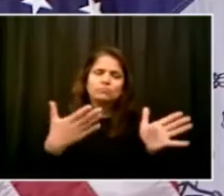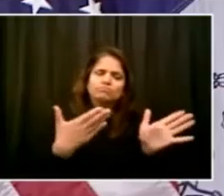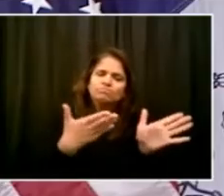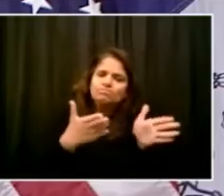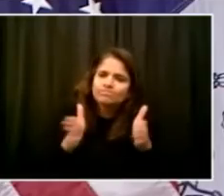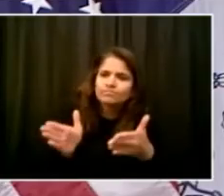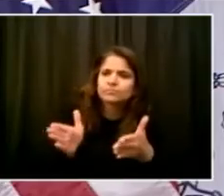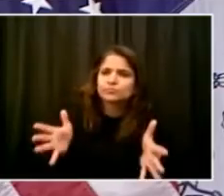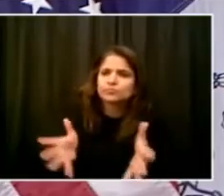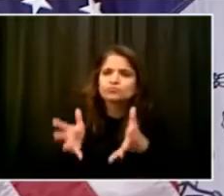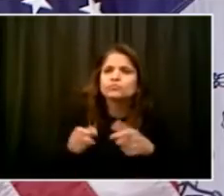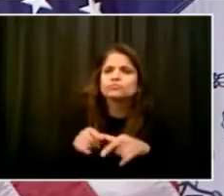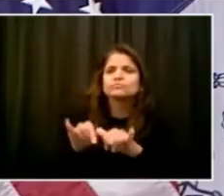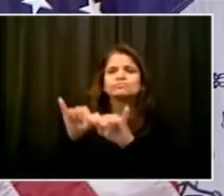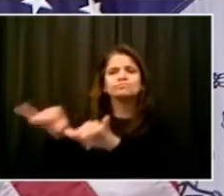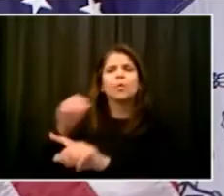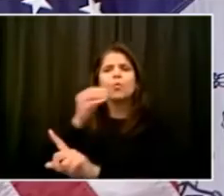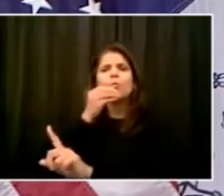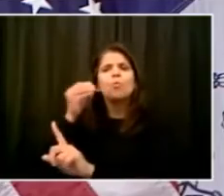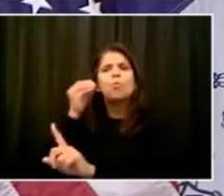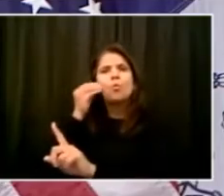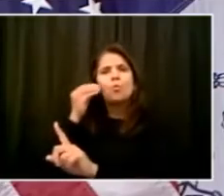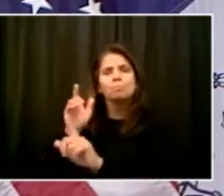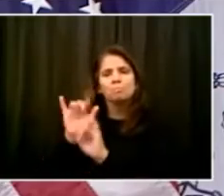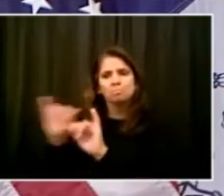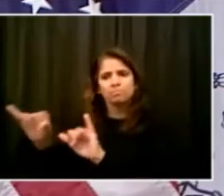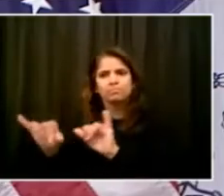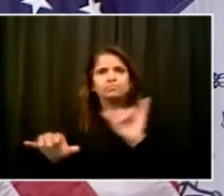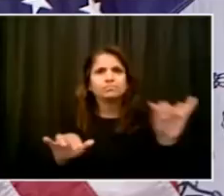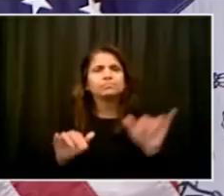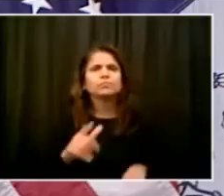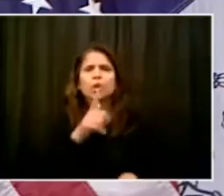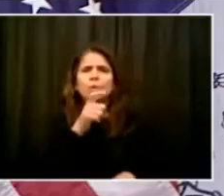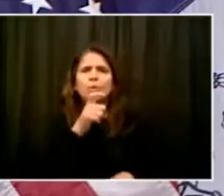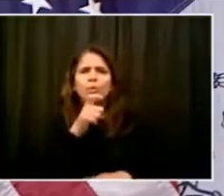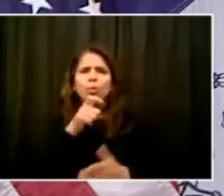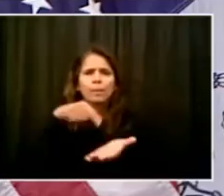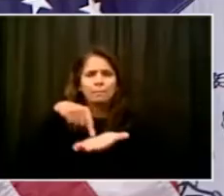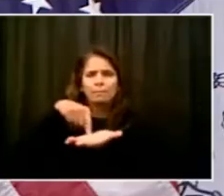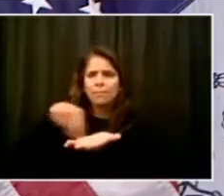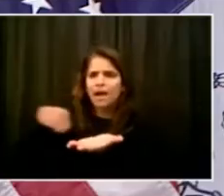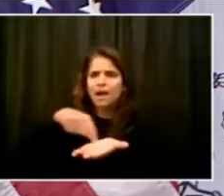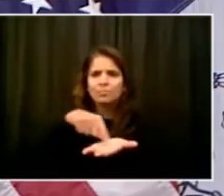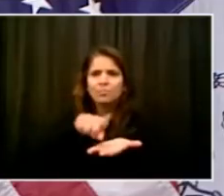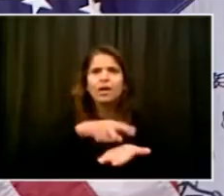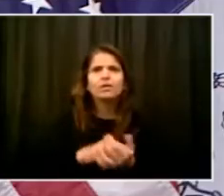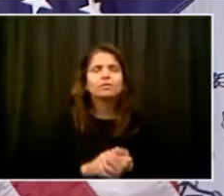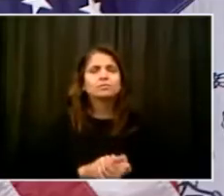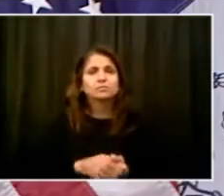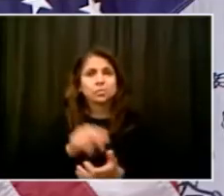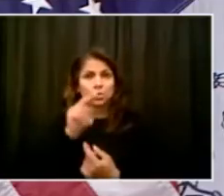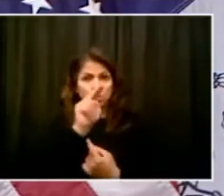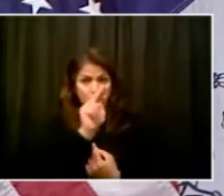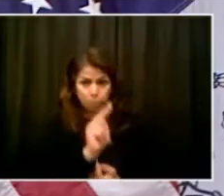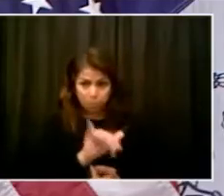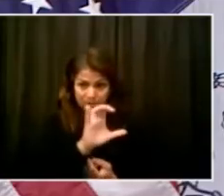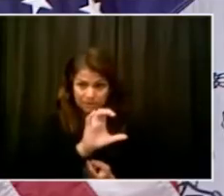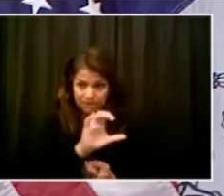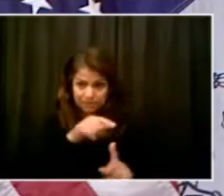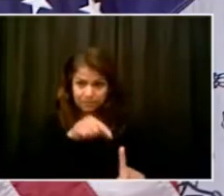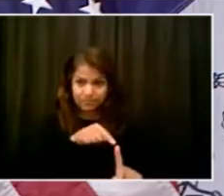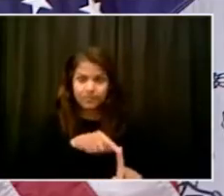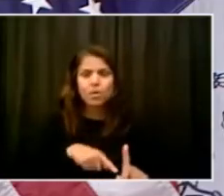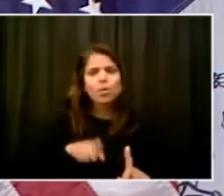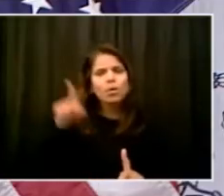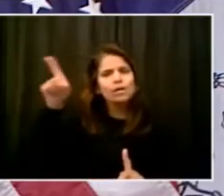the whole nursing home issue. And do you think that there should be a separate investigation of how the state handled nursing